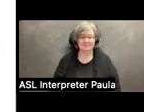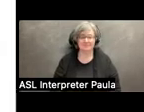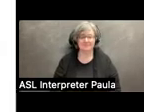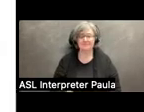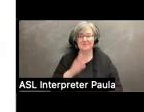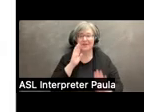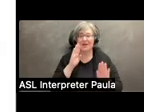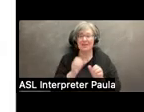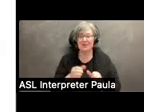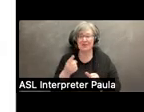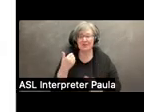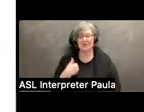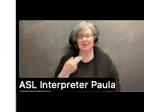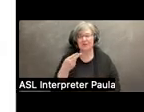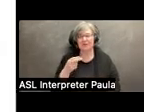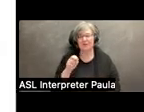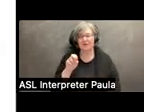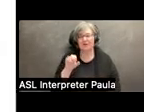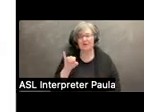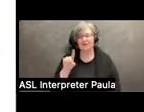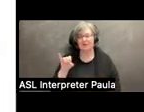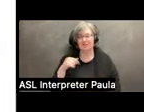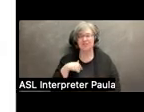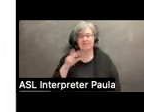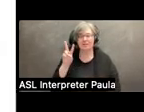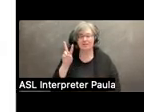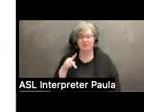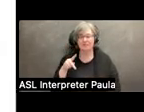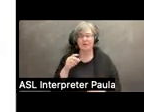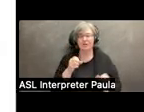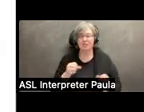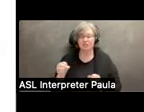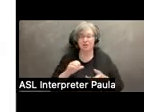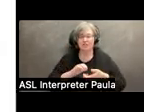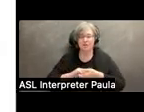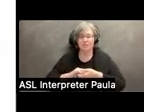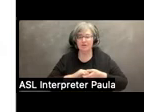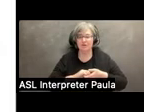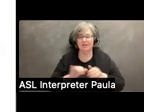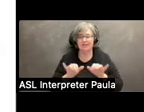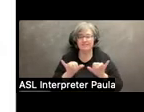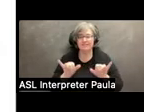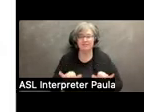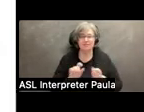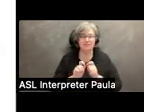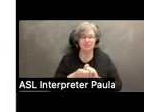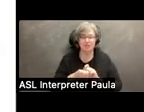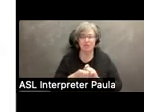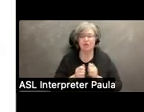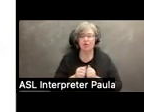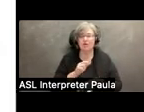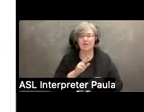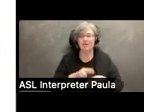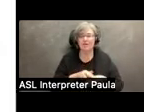Hello, everyone. I'm Heidi Notario. I'm the Vice President of Strategic Partnerships and Systems Change with the National